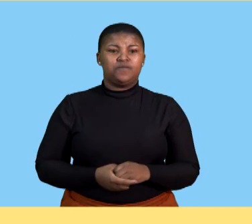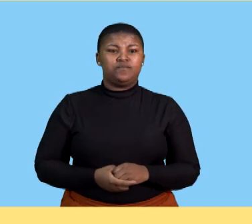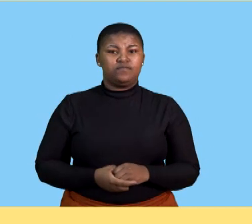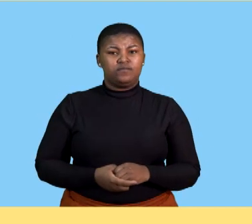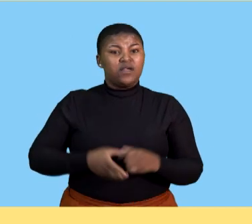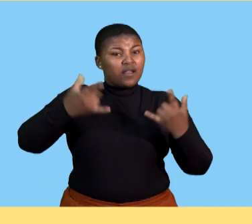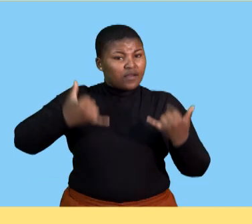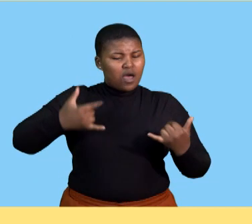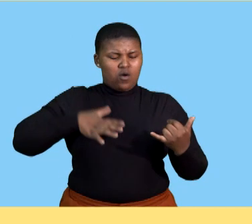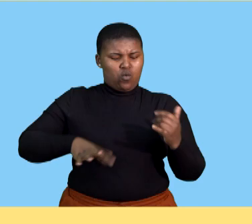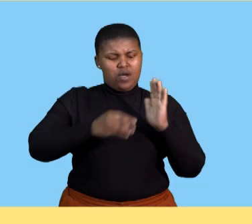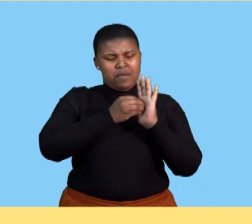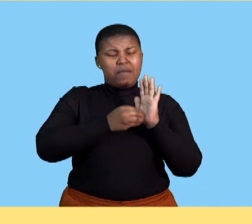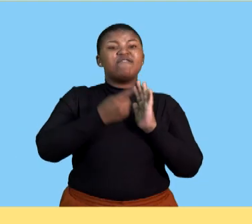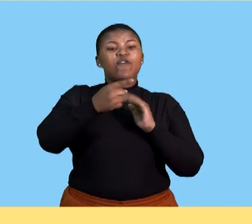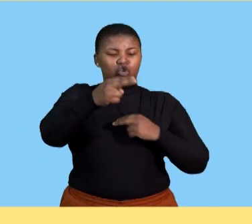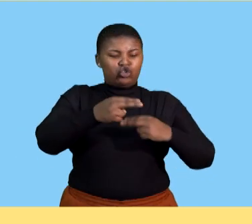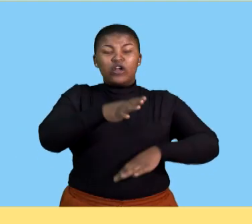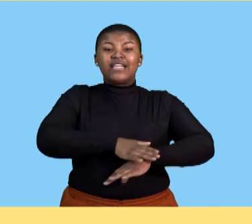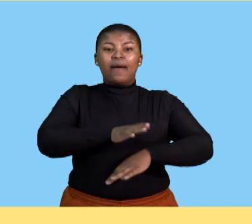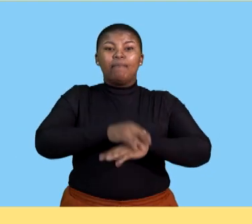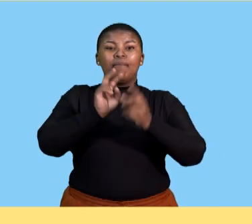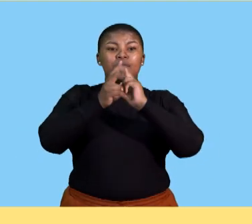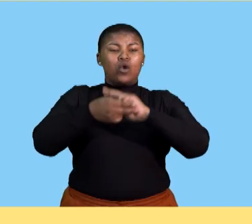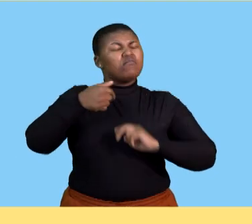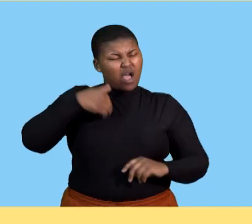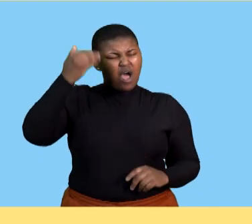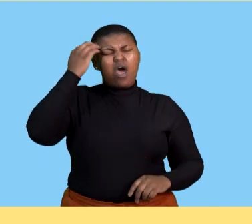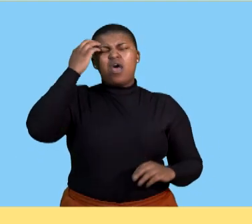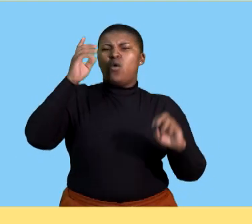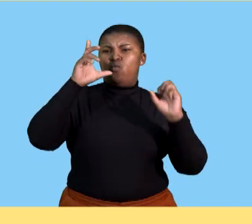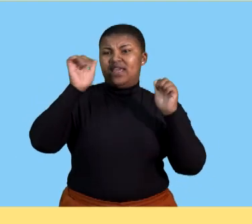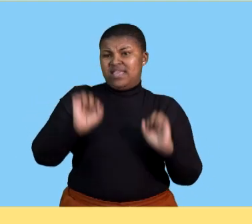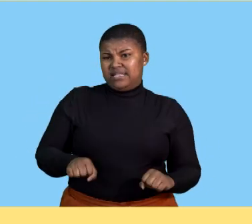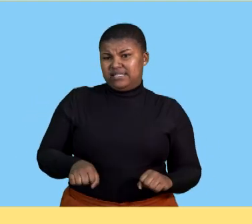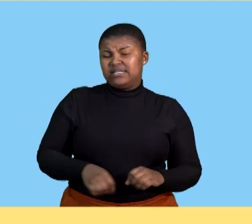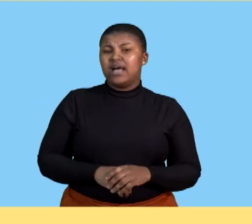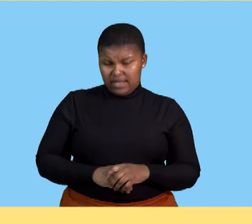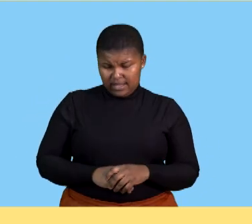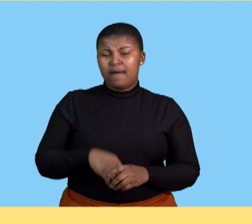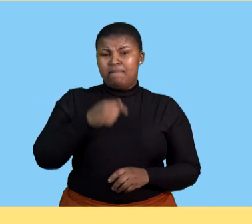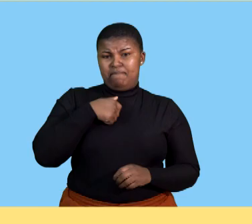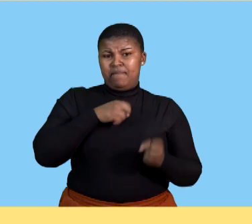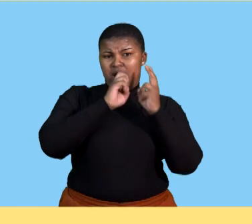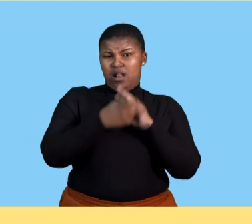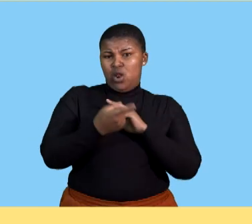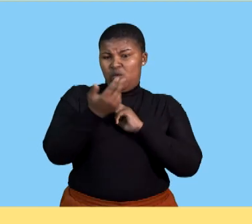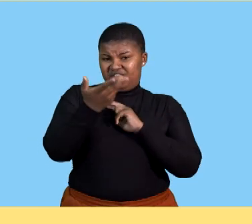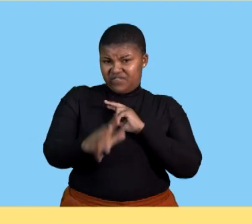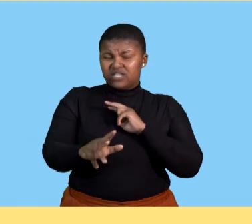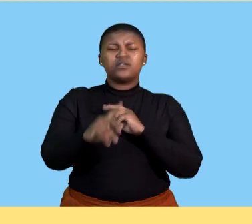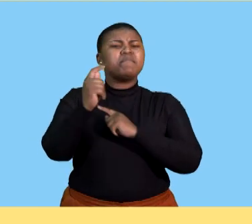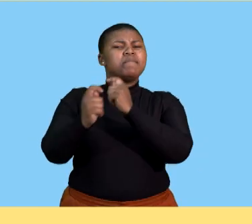We now want to record the short-term loan. I know that on my loan,